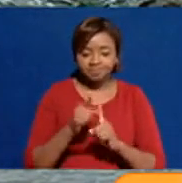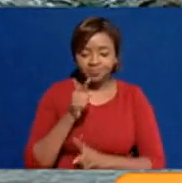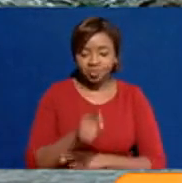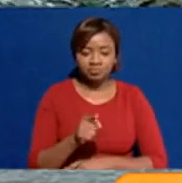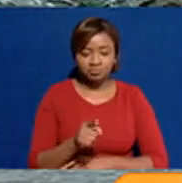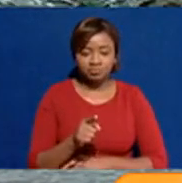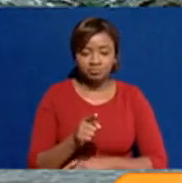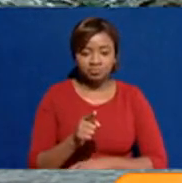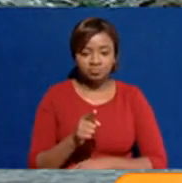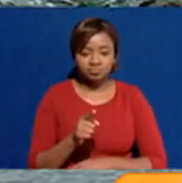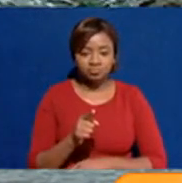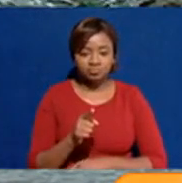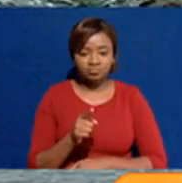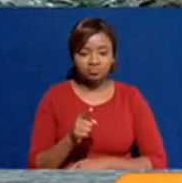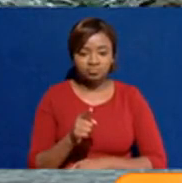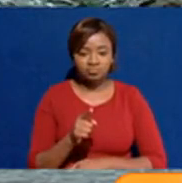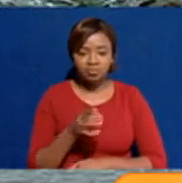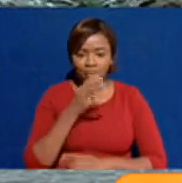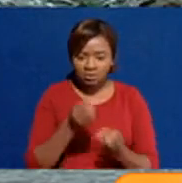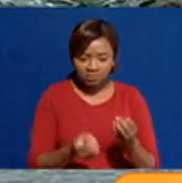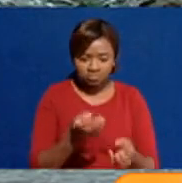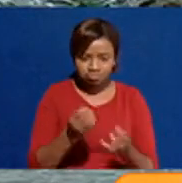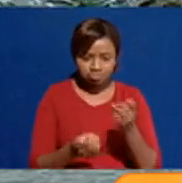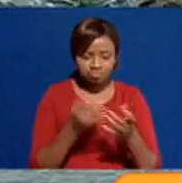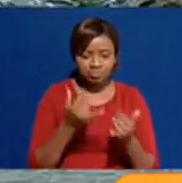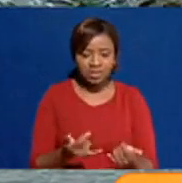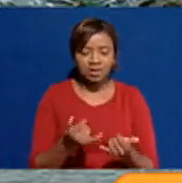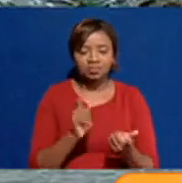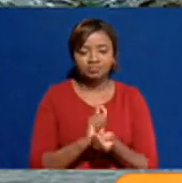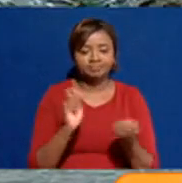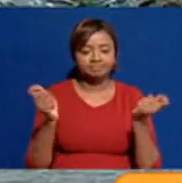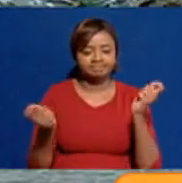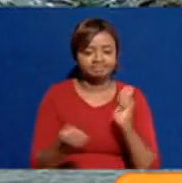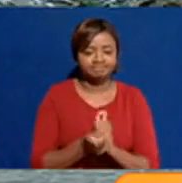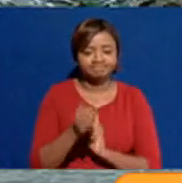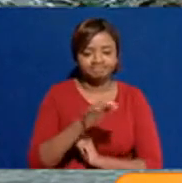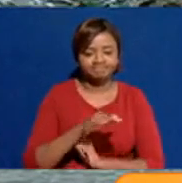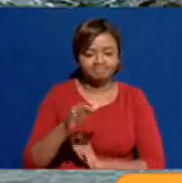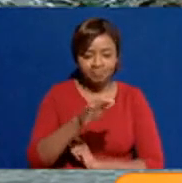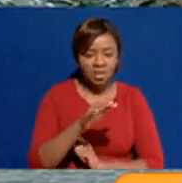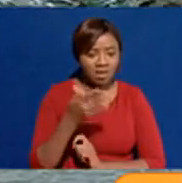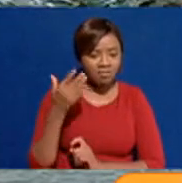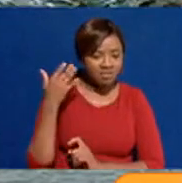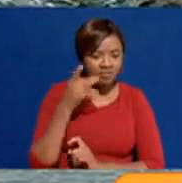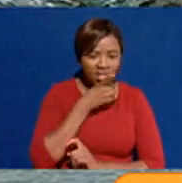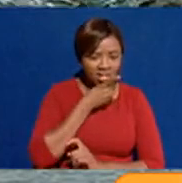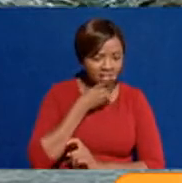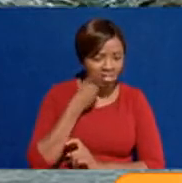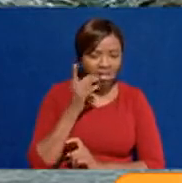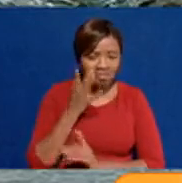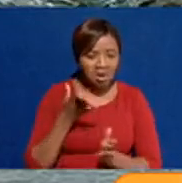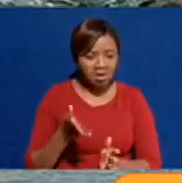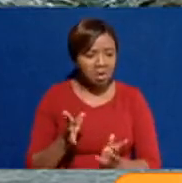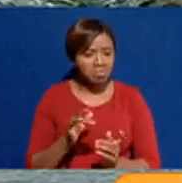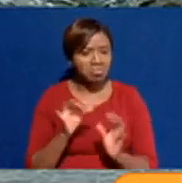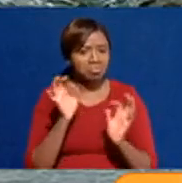of EnkongúEnkare spring has transformed the drought-stricken region into a horticultural zone, a